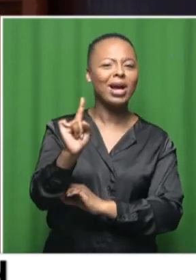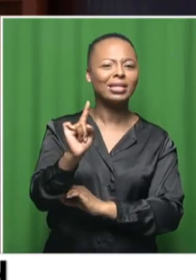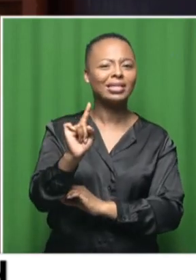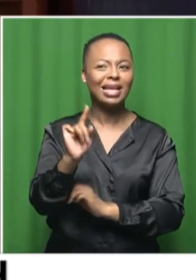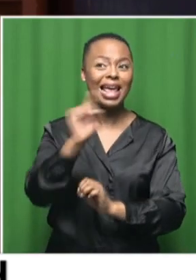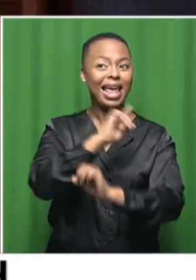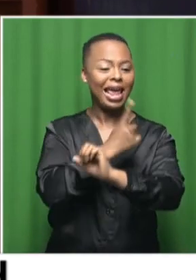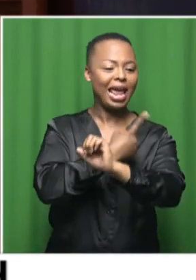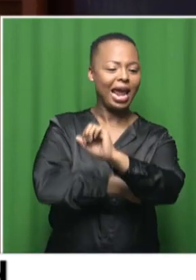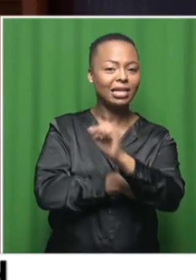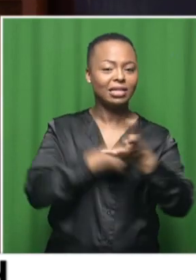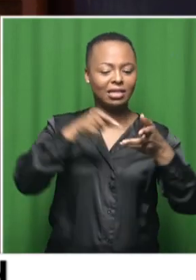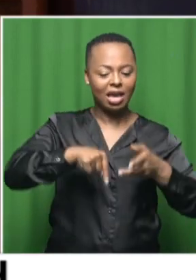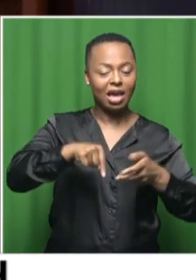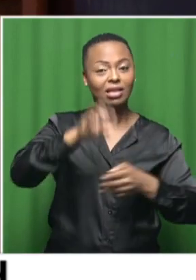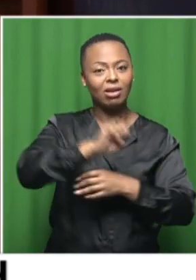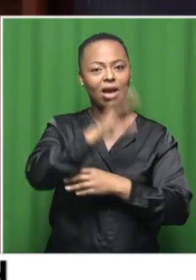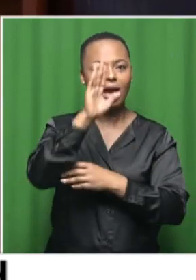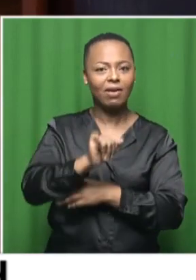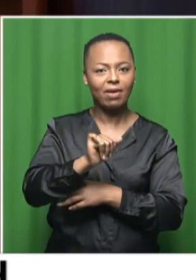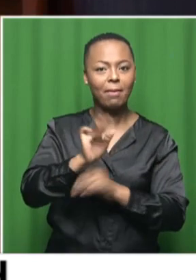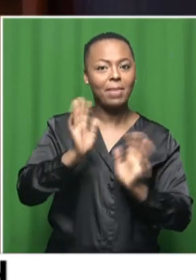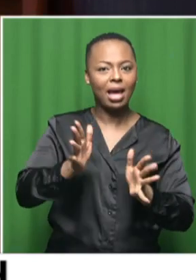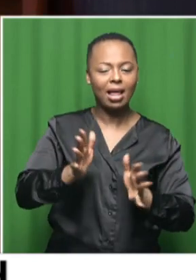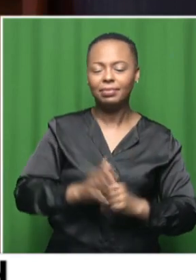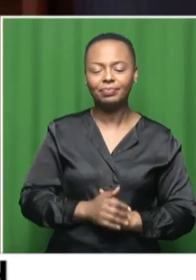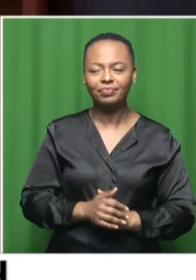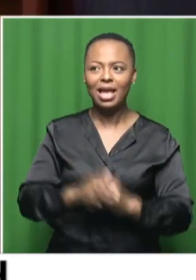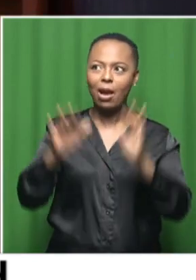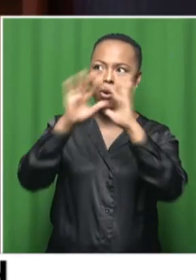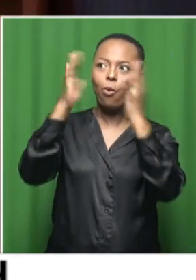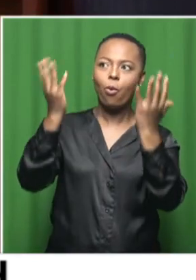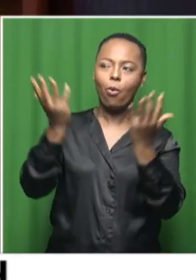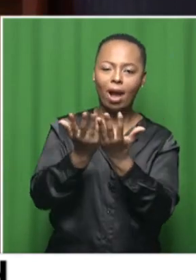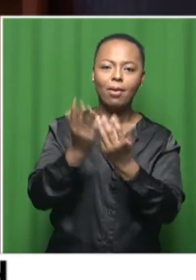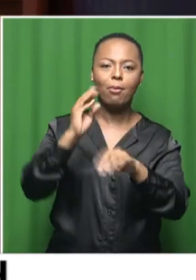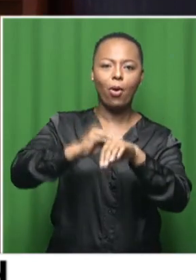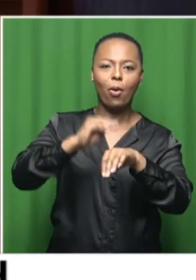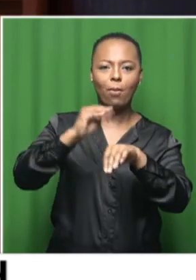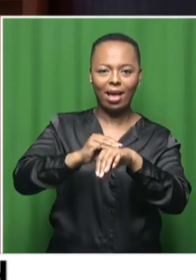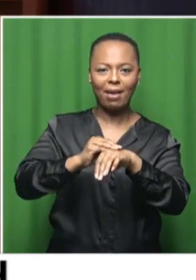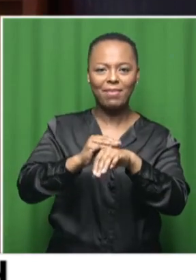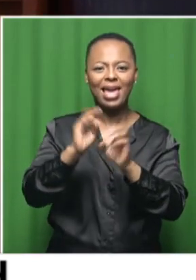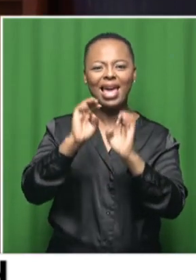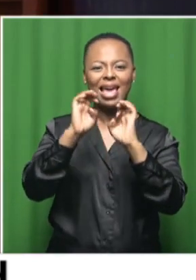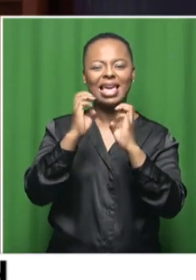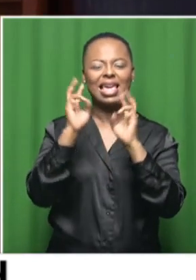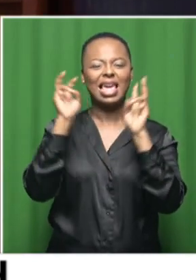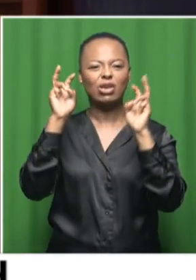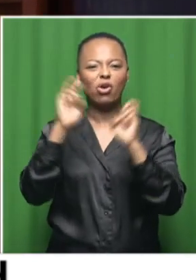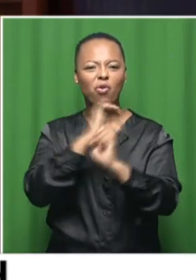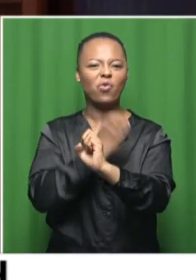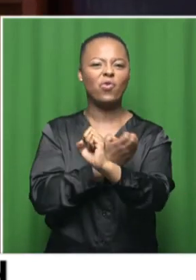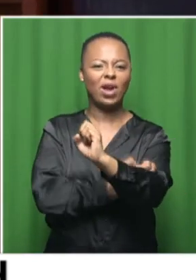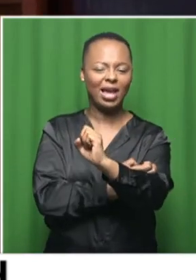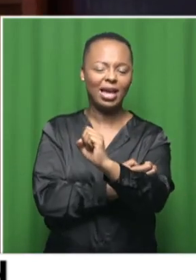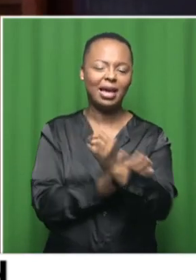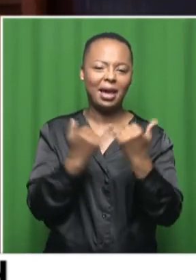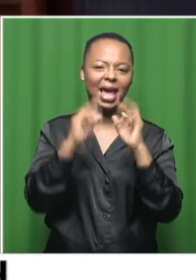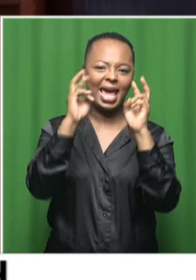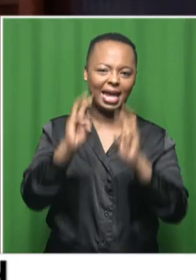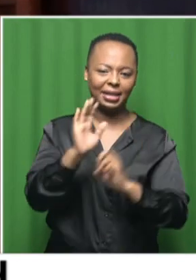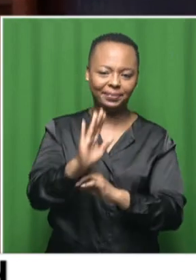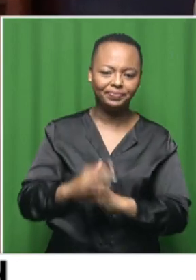just about South Africa. It is, of course, a worldwide problem and a worldwide phenomenon. And I'm joined right now by Dr.